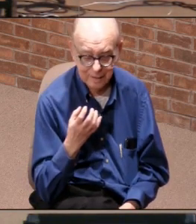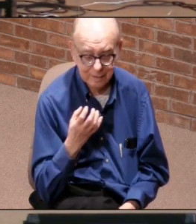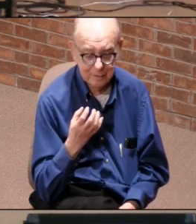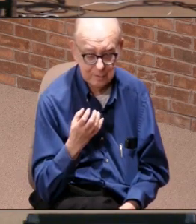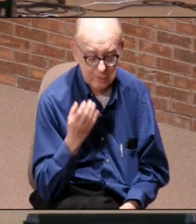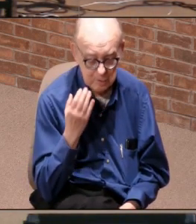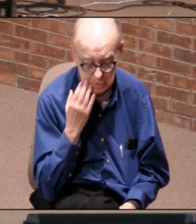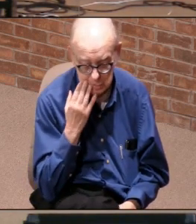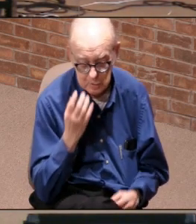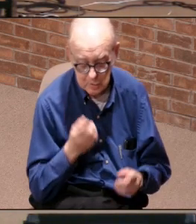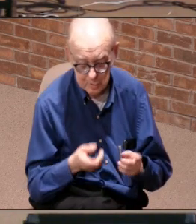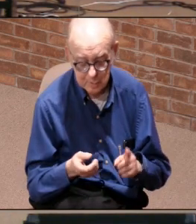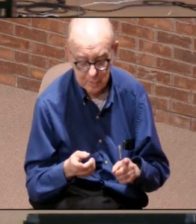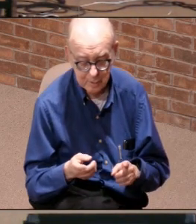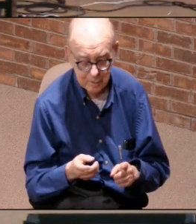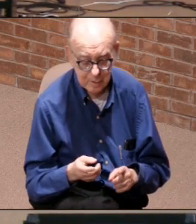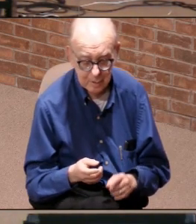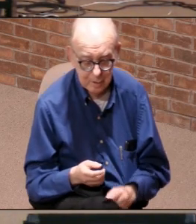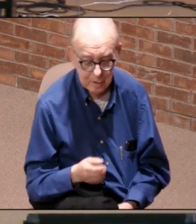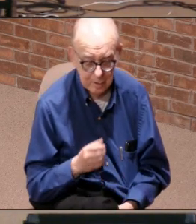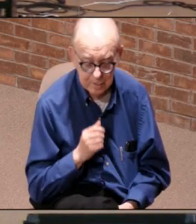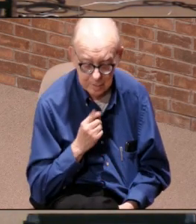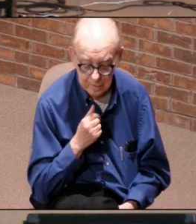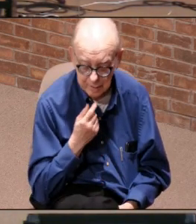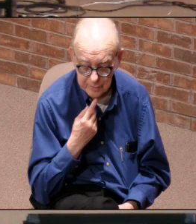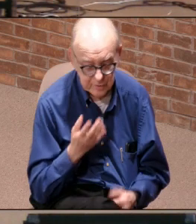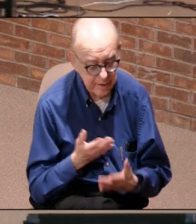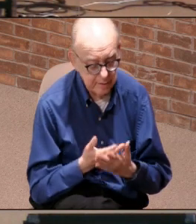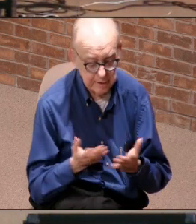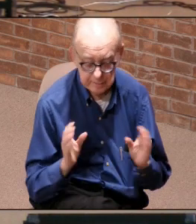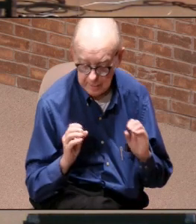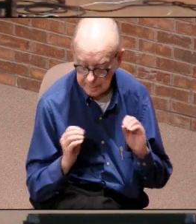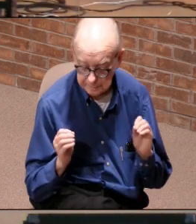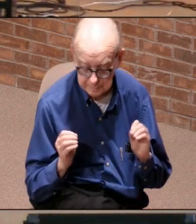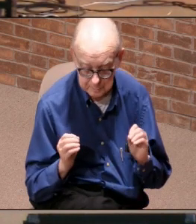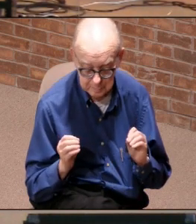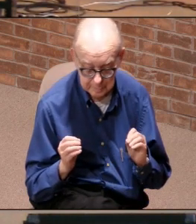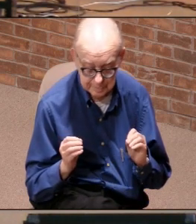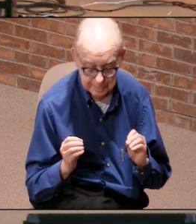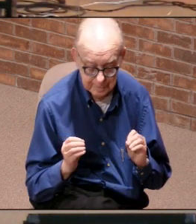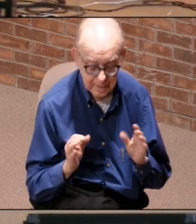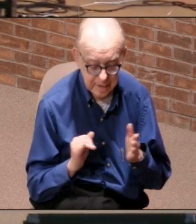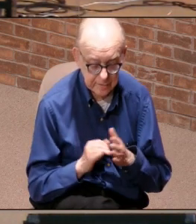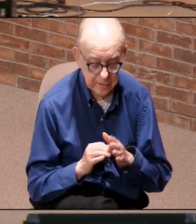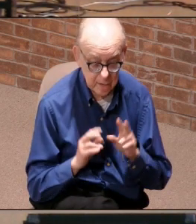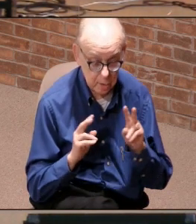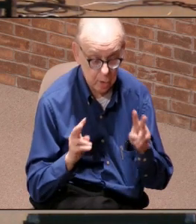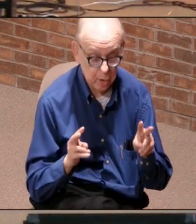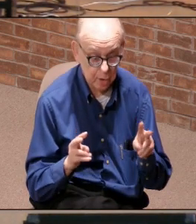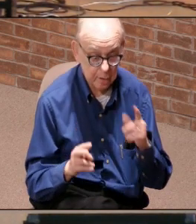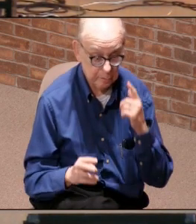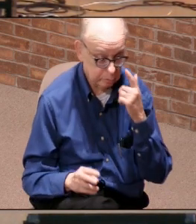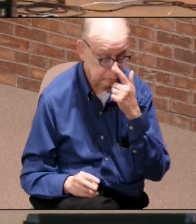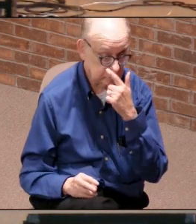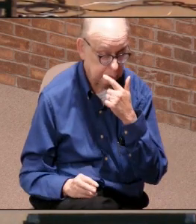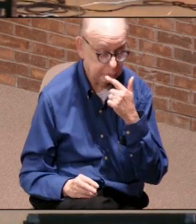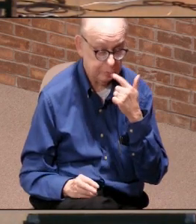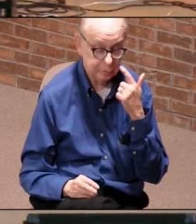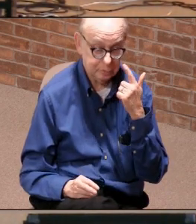You'll know it. They don't even have to say anything. It's the look.